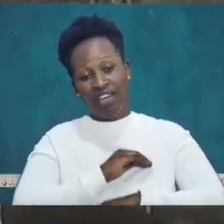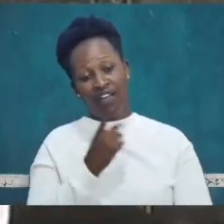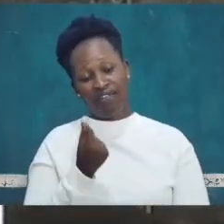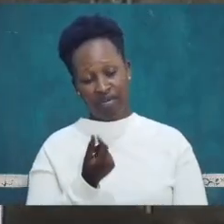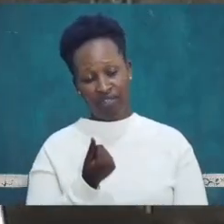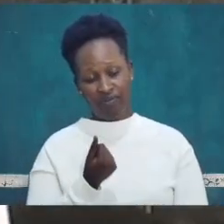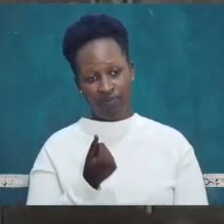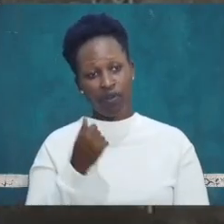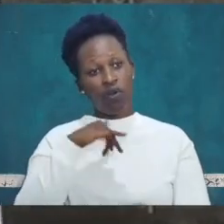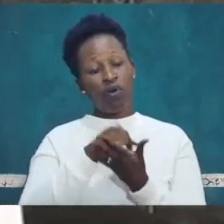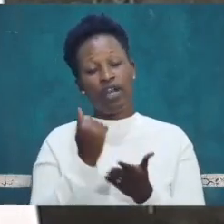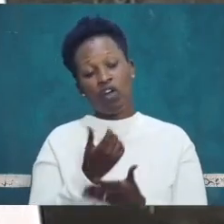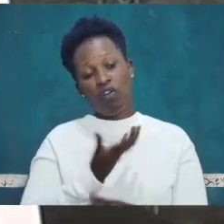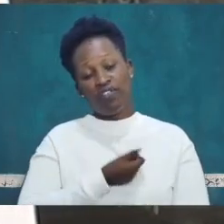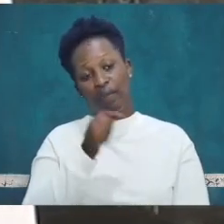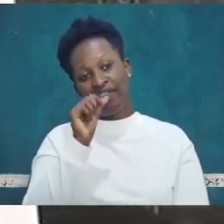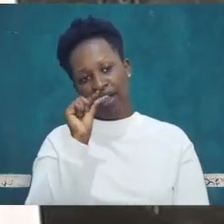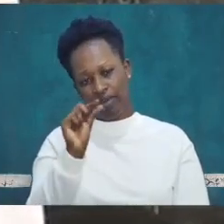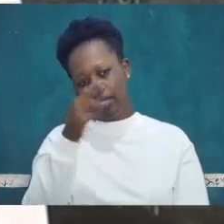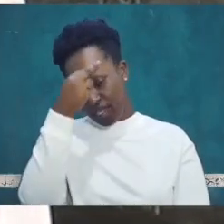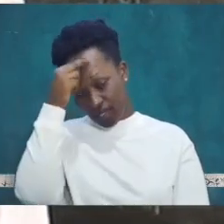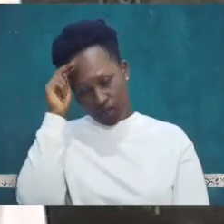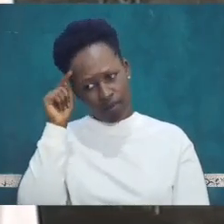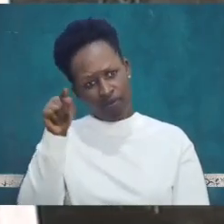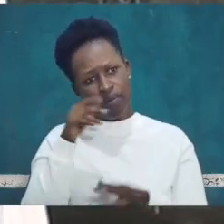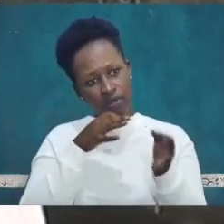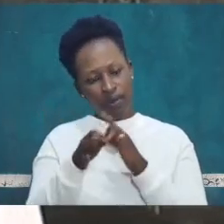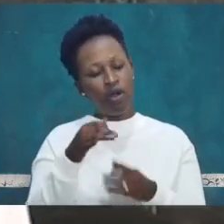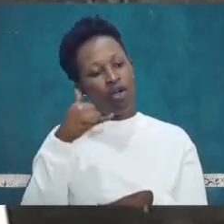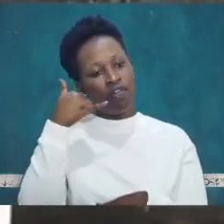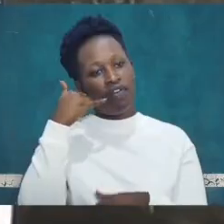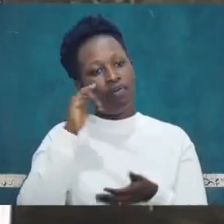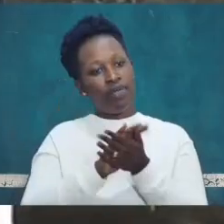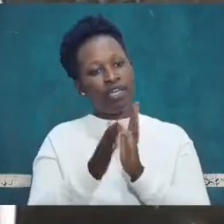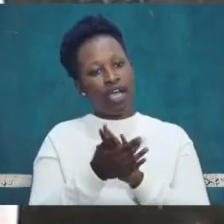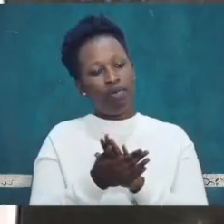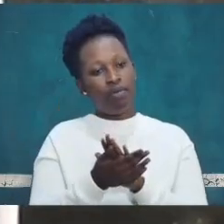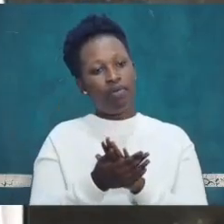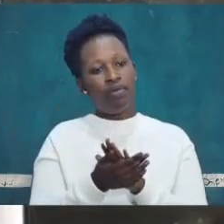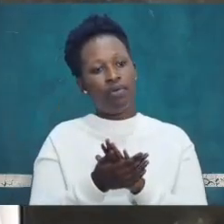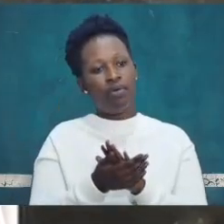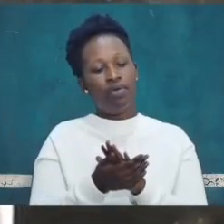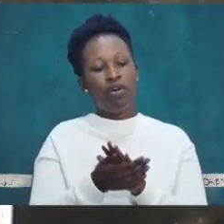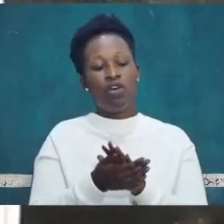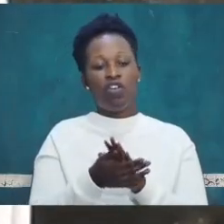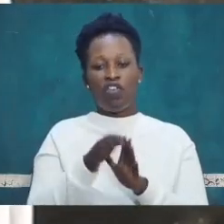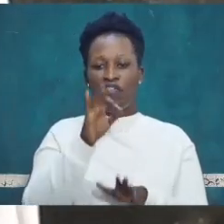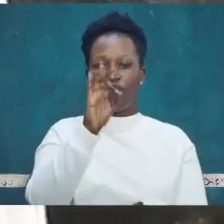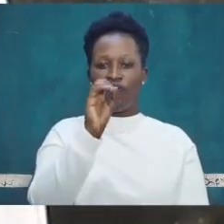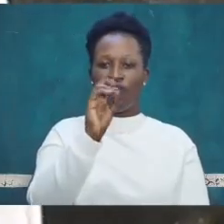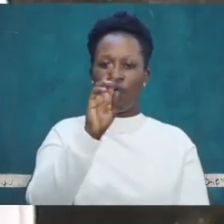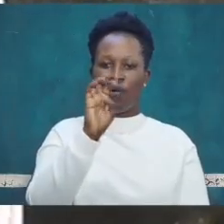money, simply because you have less money. So that means the phone becomes alternative foregone, and which is the